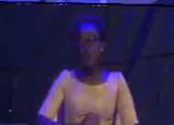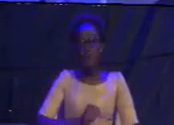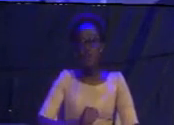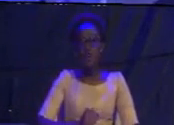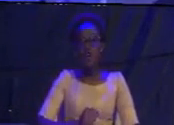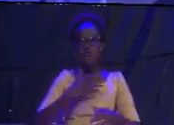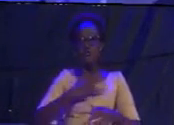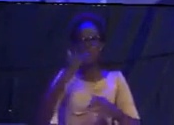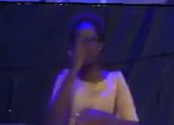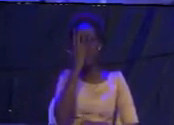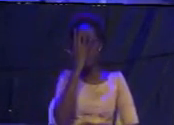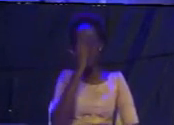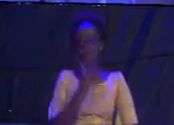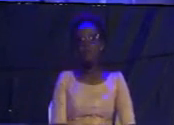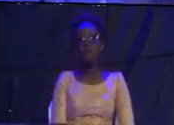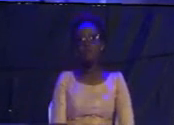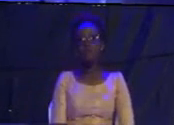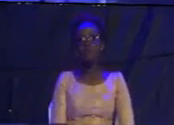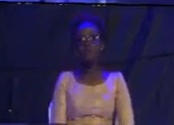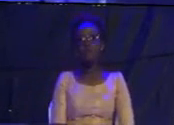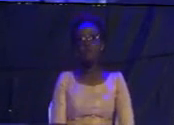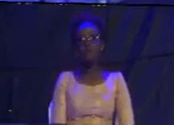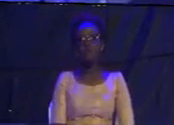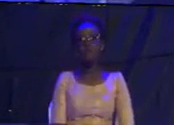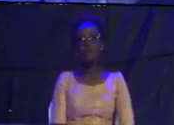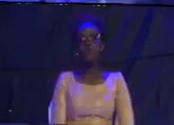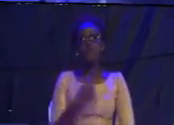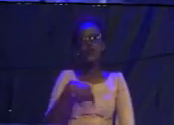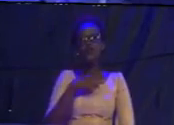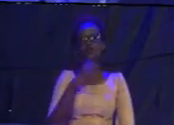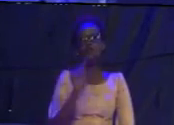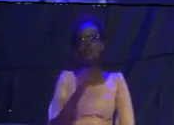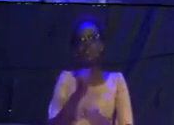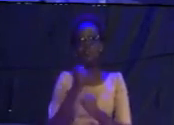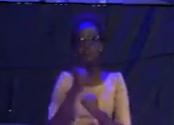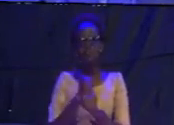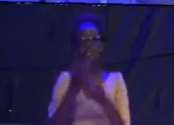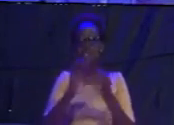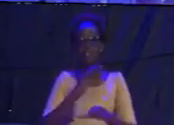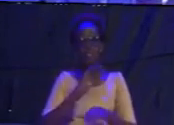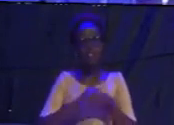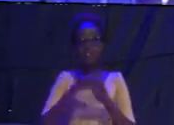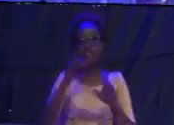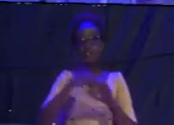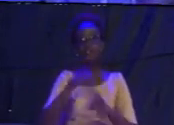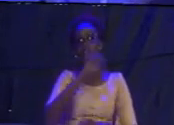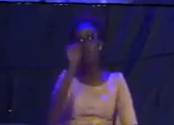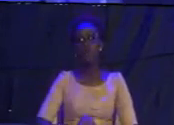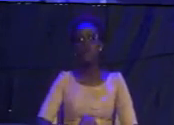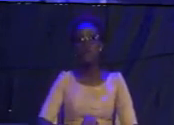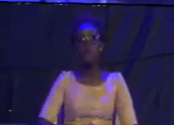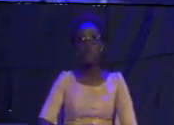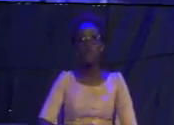When they talk about Africa, you simply hide your face. We cannot do anything significant